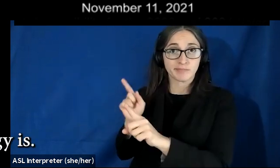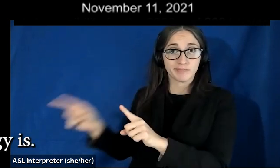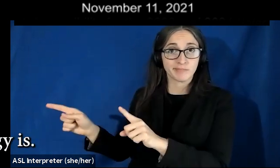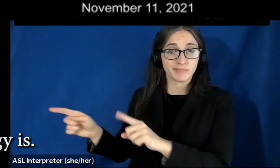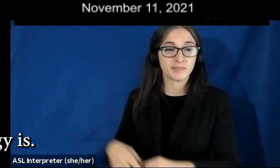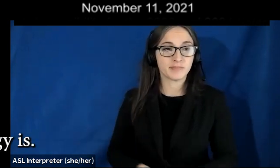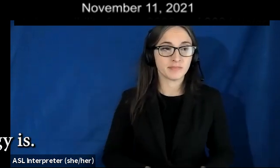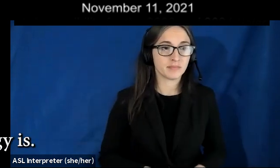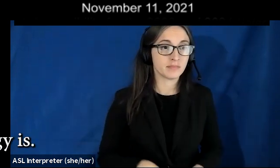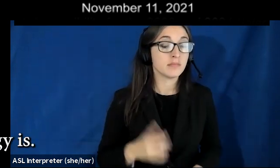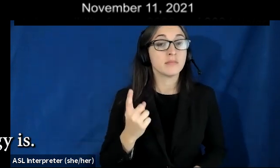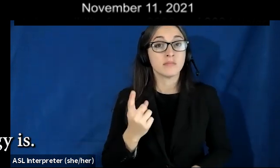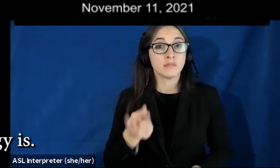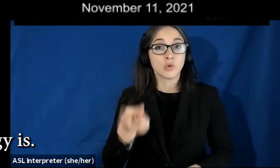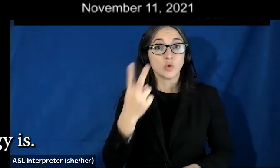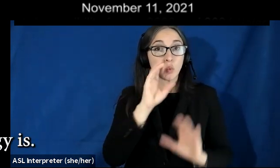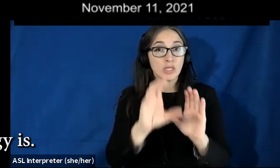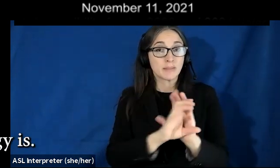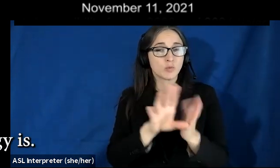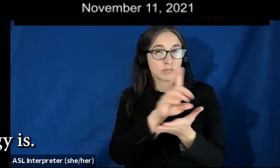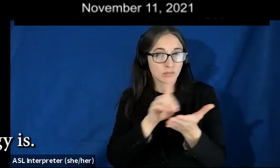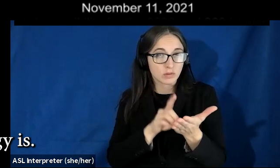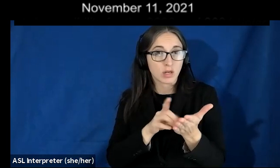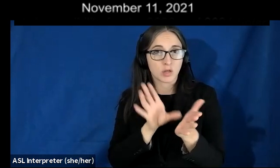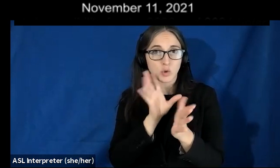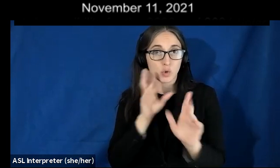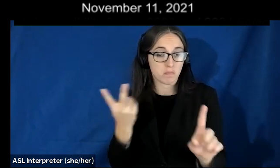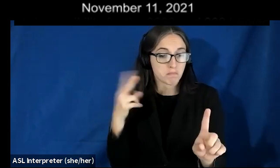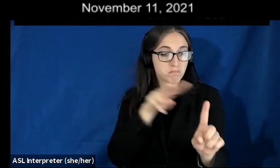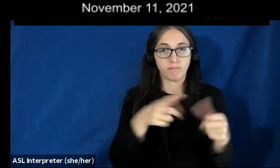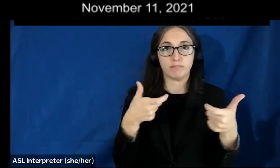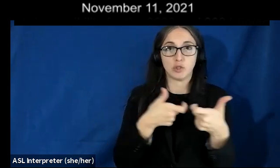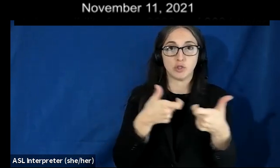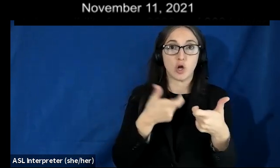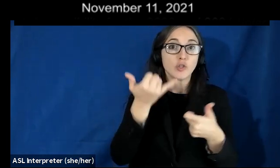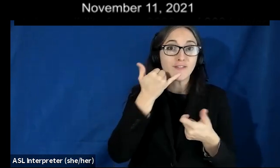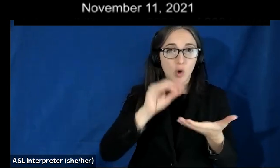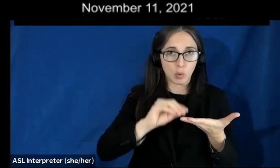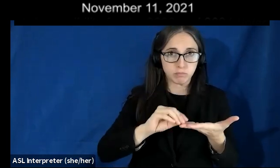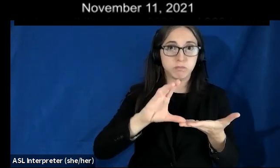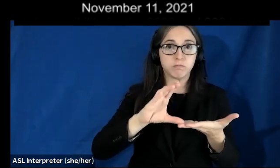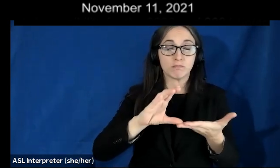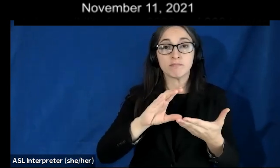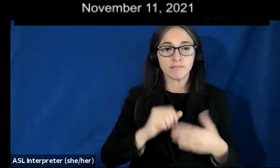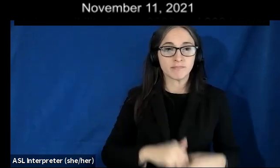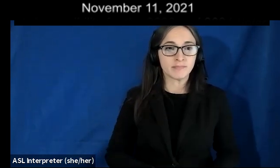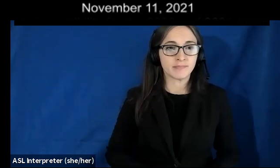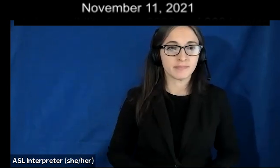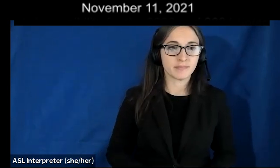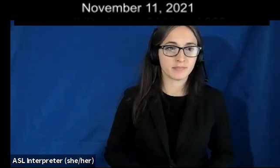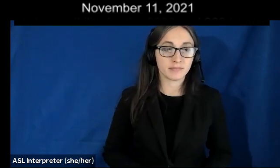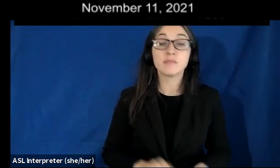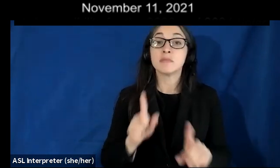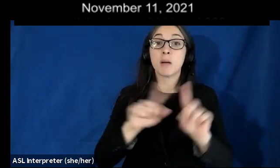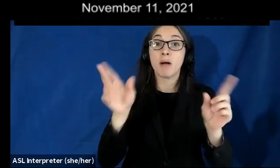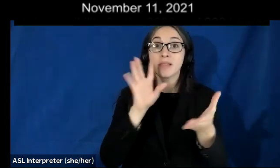to charge the phone. All technologies, maybe it will be, but the design